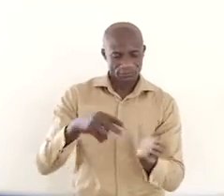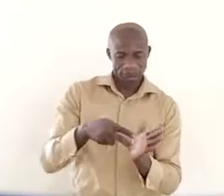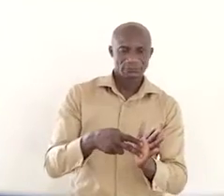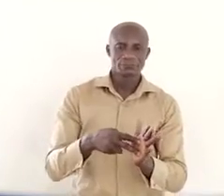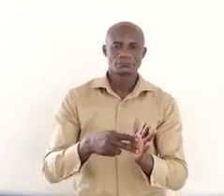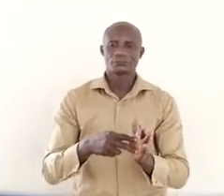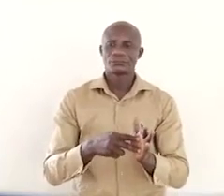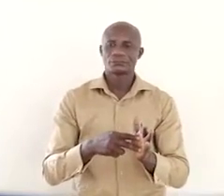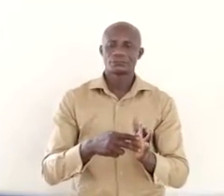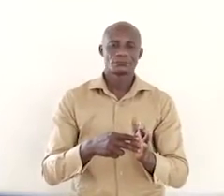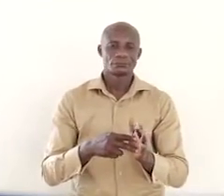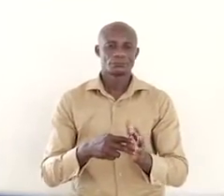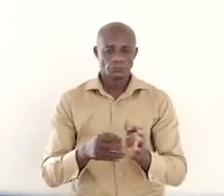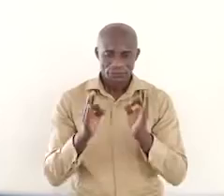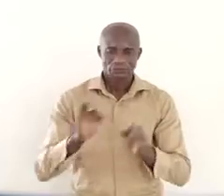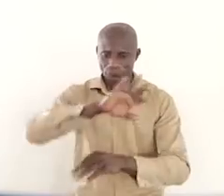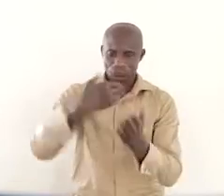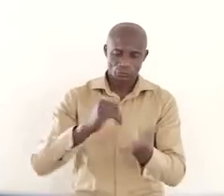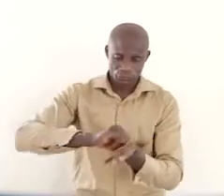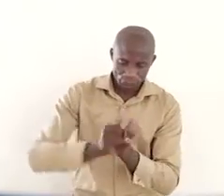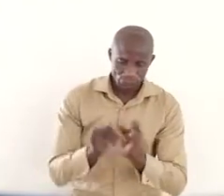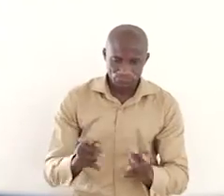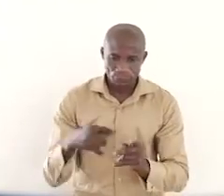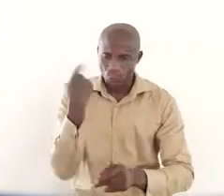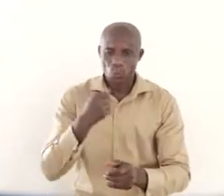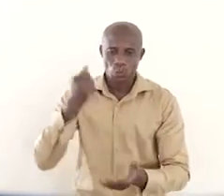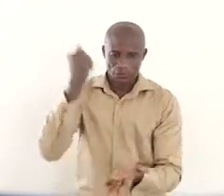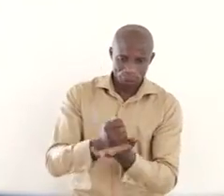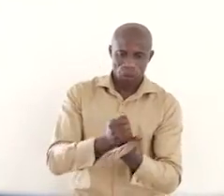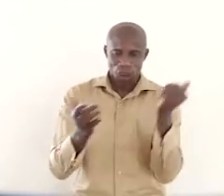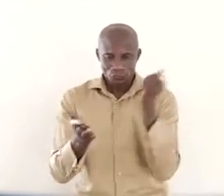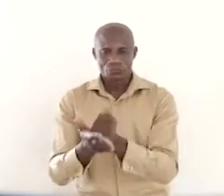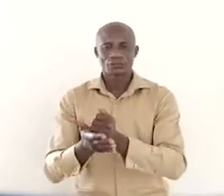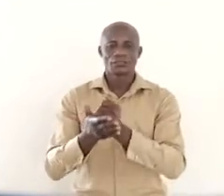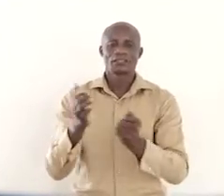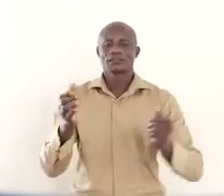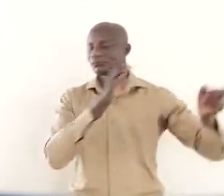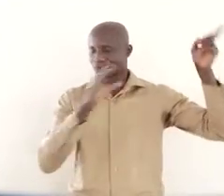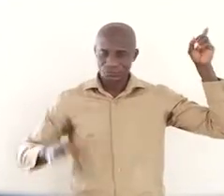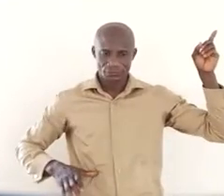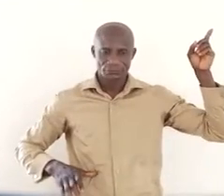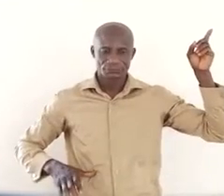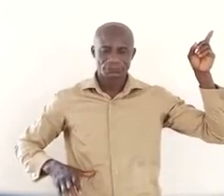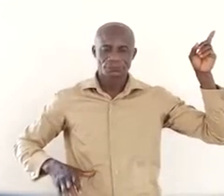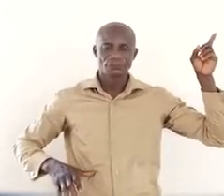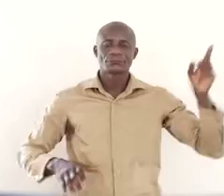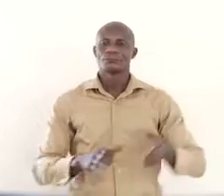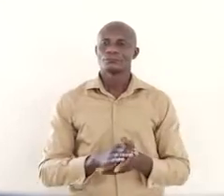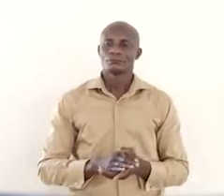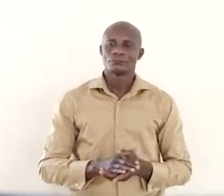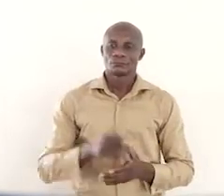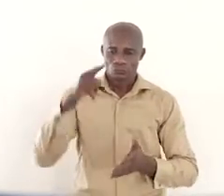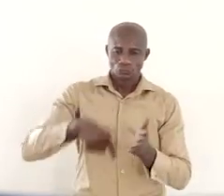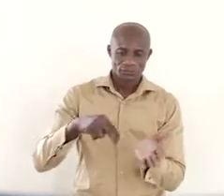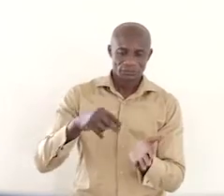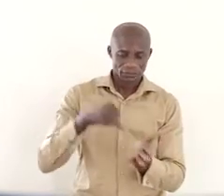it means, if all those people who crucified Jesus and jeered at him and laughed at him and Pilate that supervised it